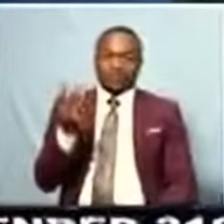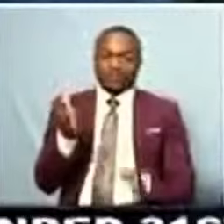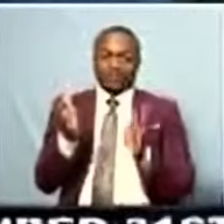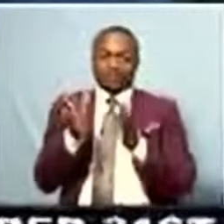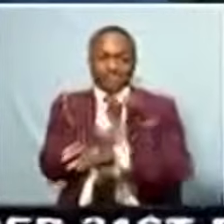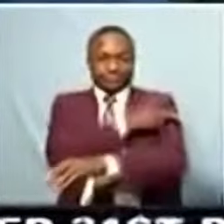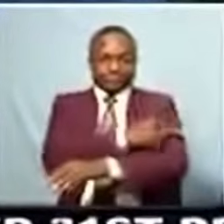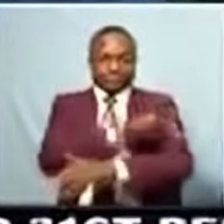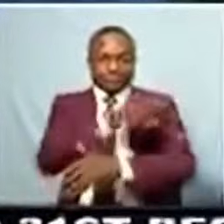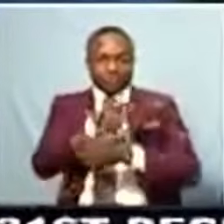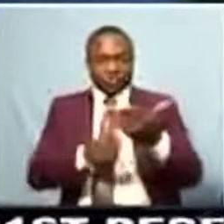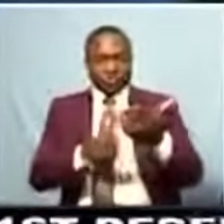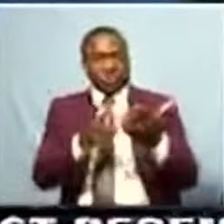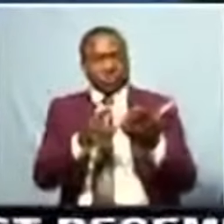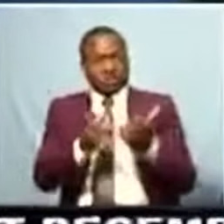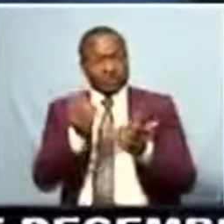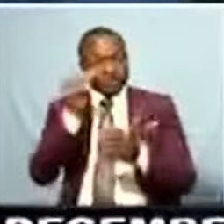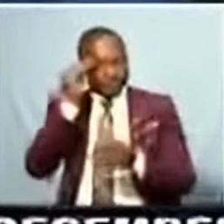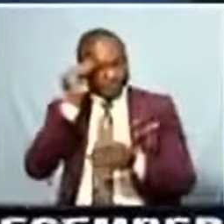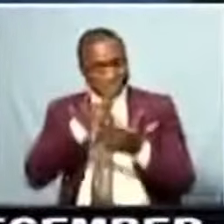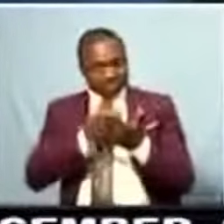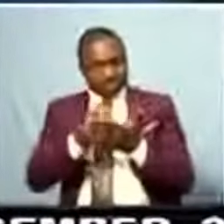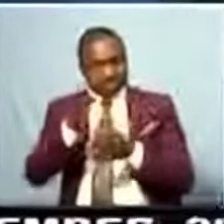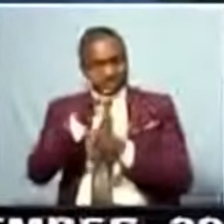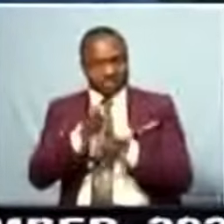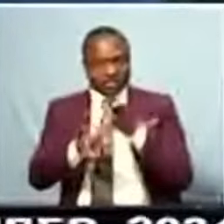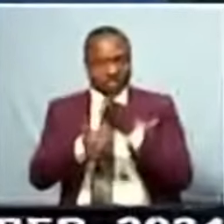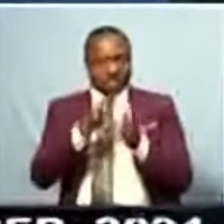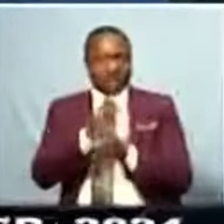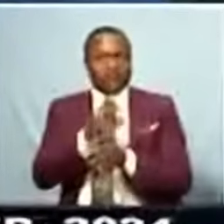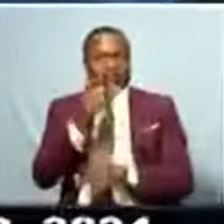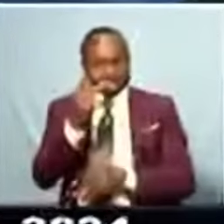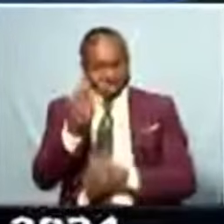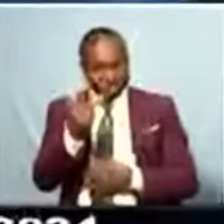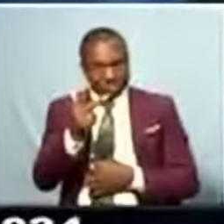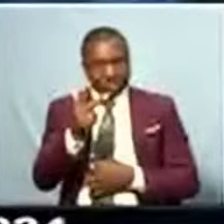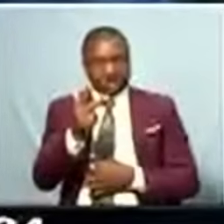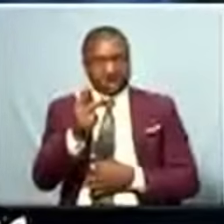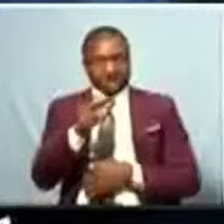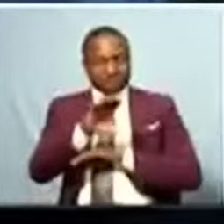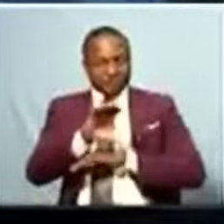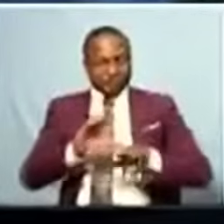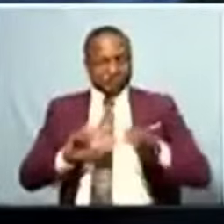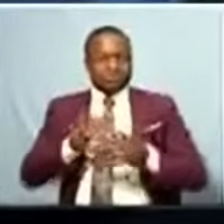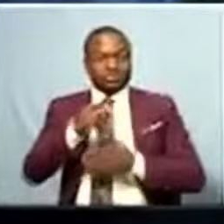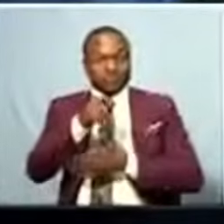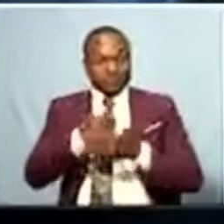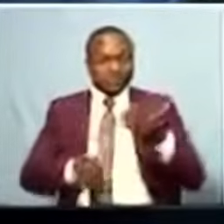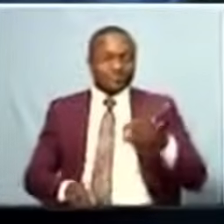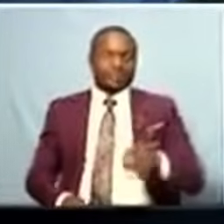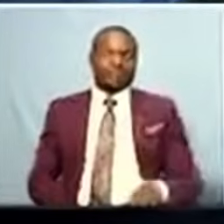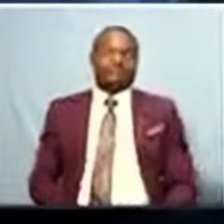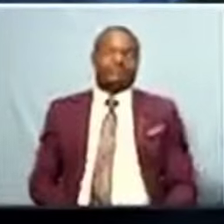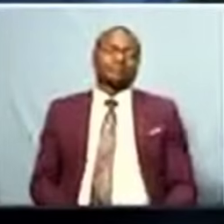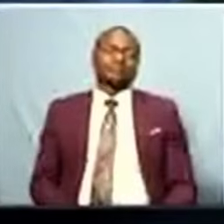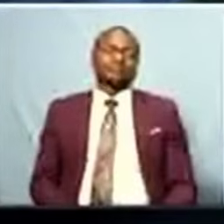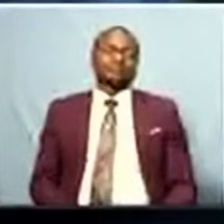But what we want to know, the failure to construct the 3 is being informed by what mathematics?